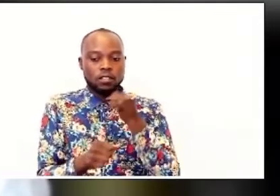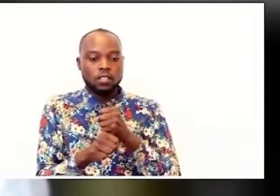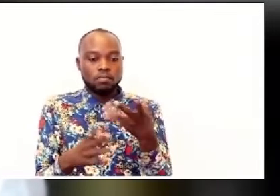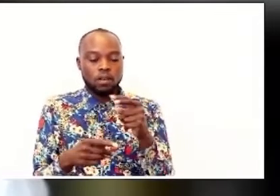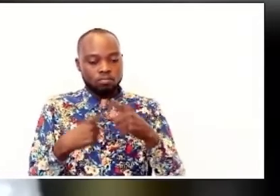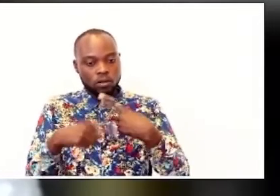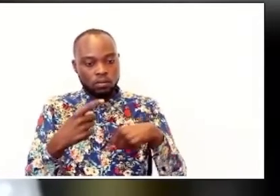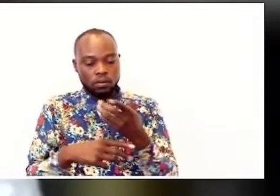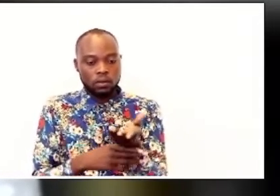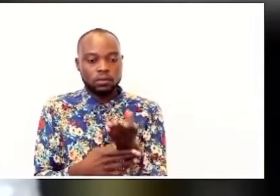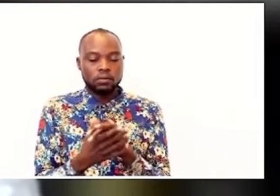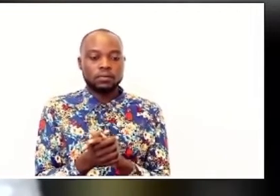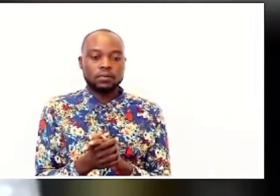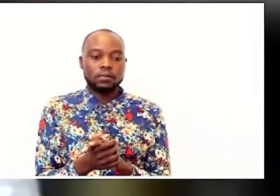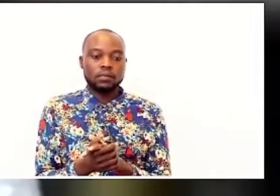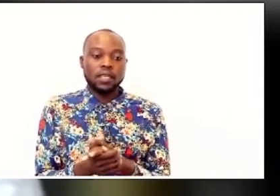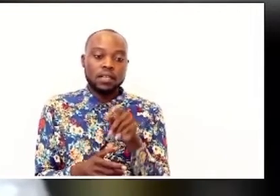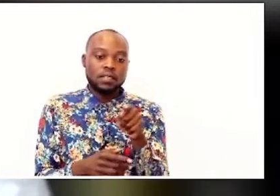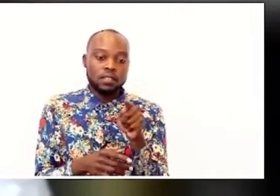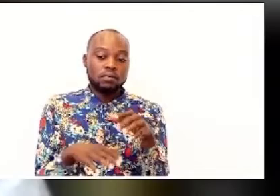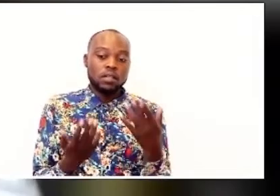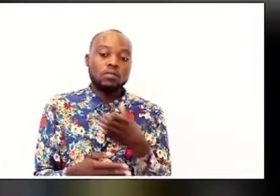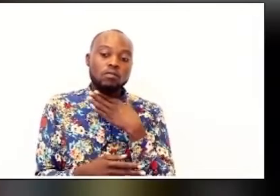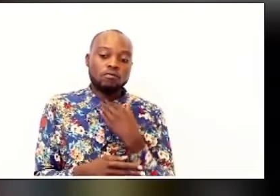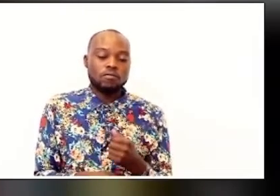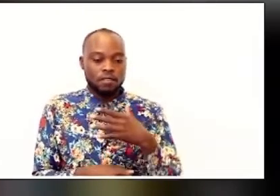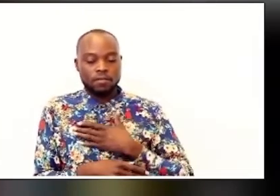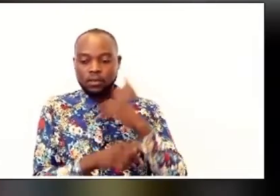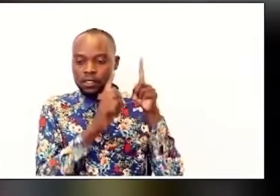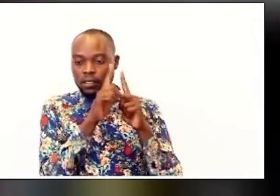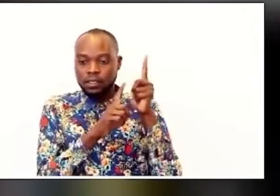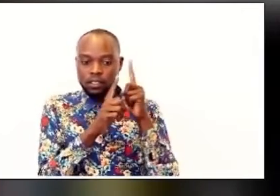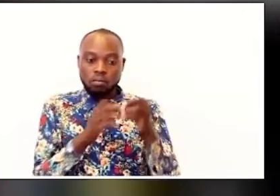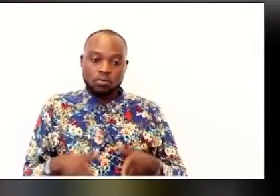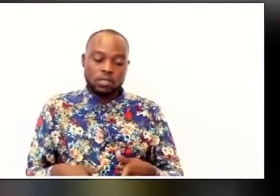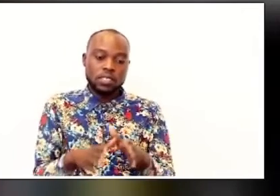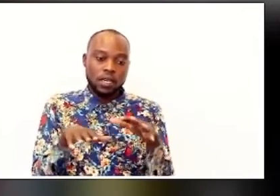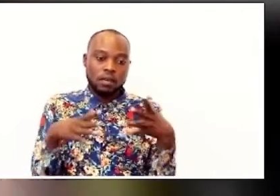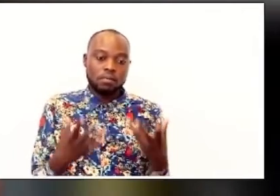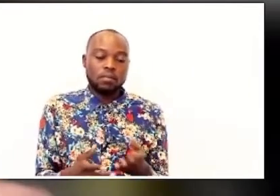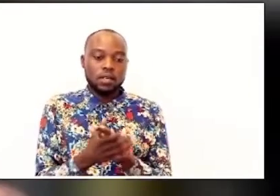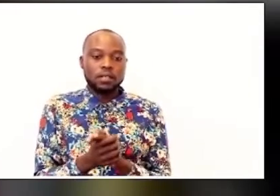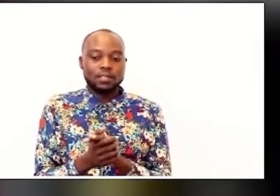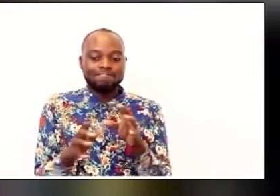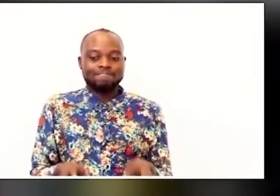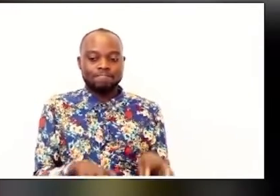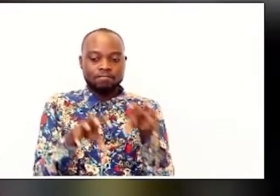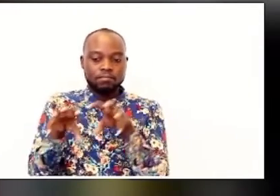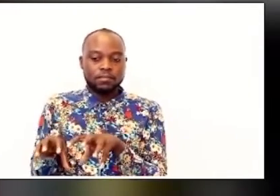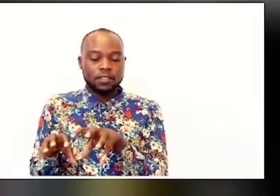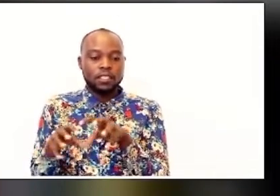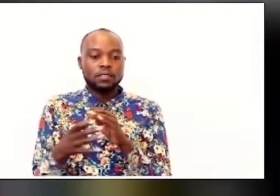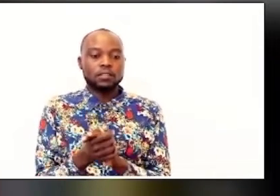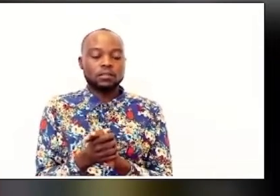foresee. And this is something I want us to be thinking about for once, in a way in which we can actually shift the trajectory